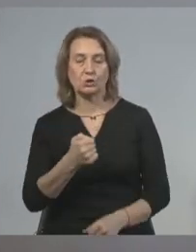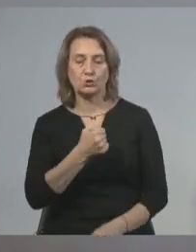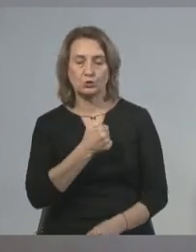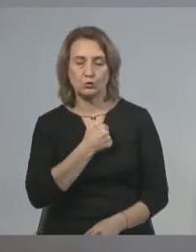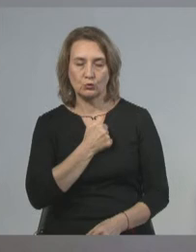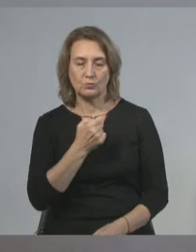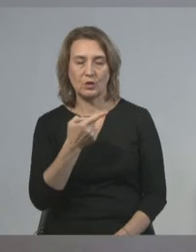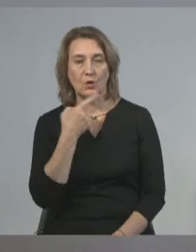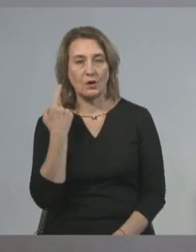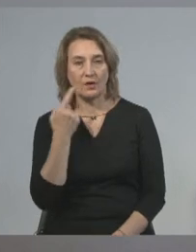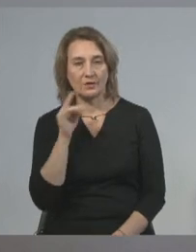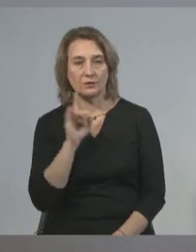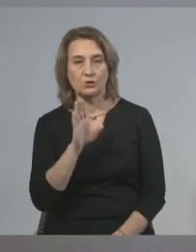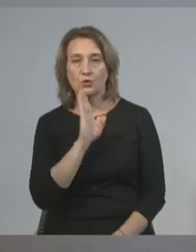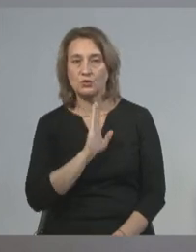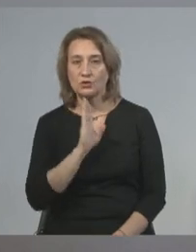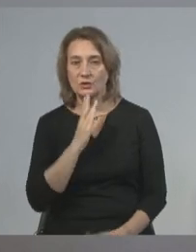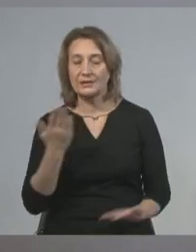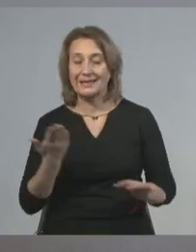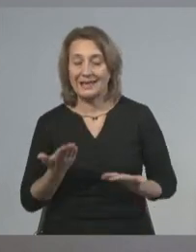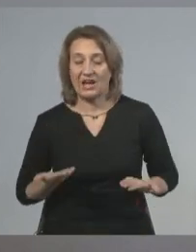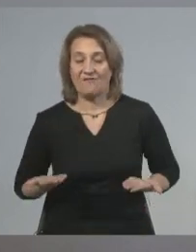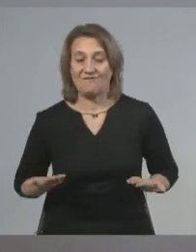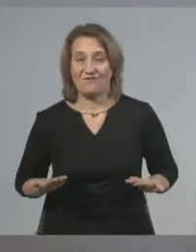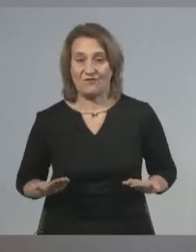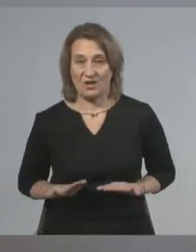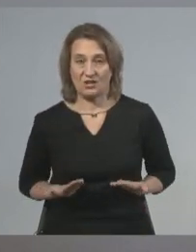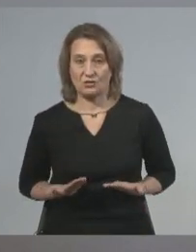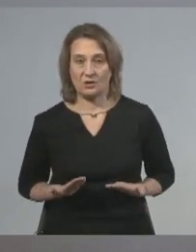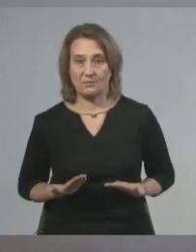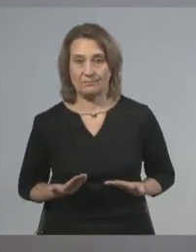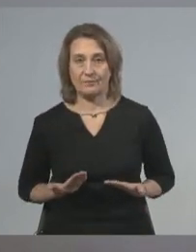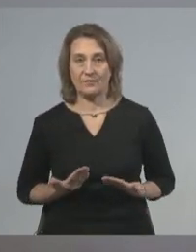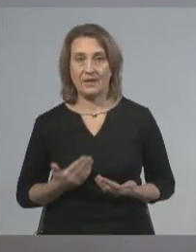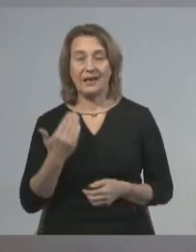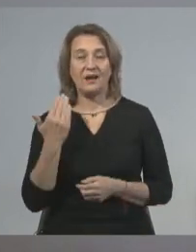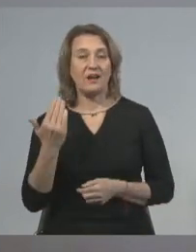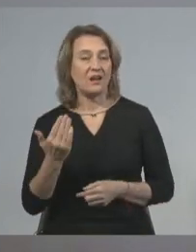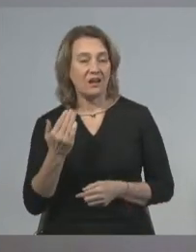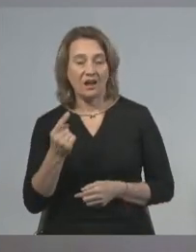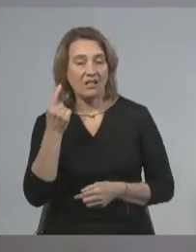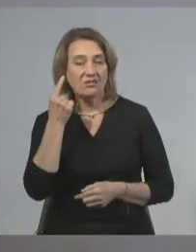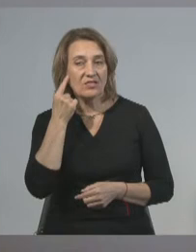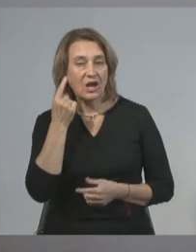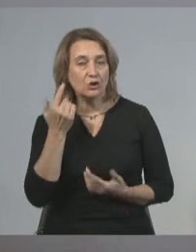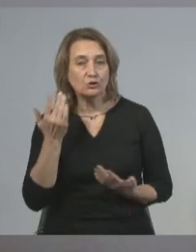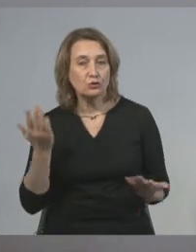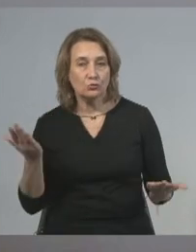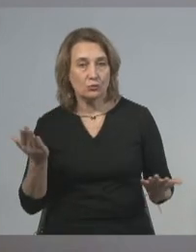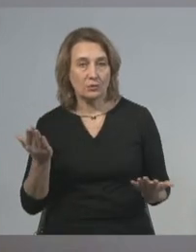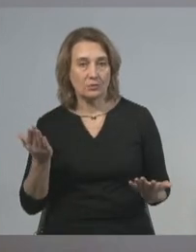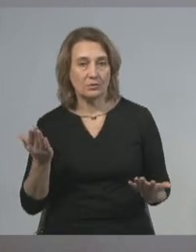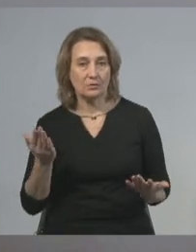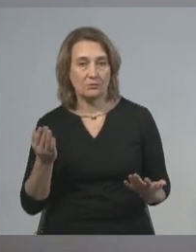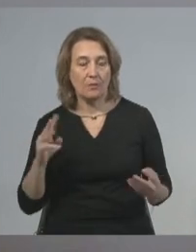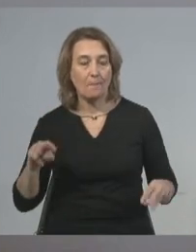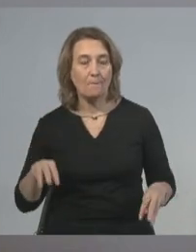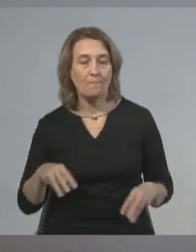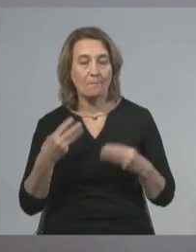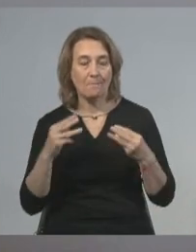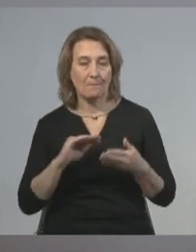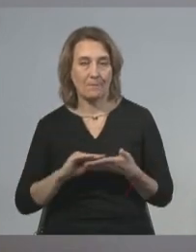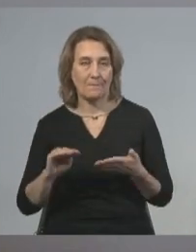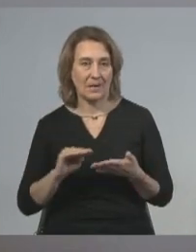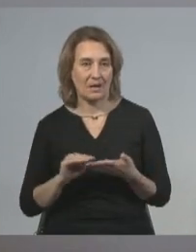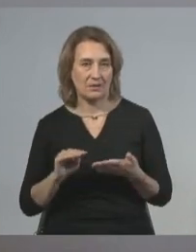survivors also cannot be appeared heard in foster media other